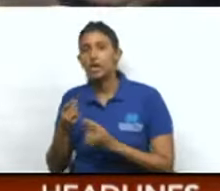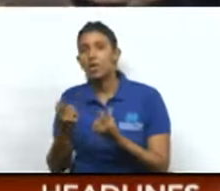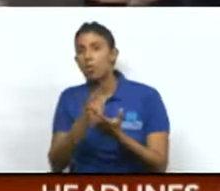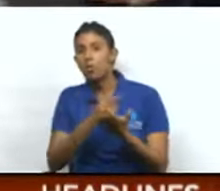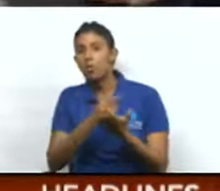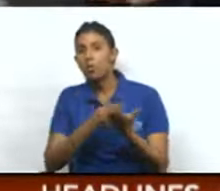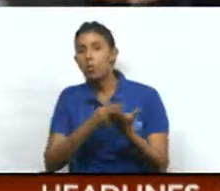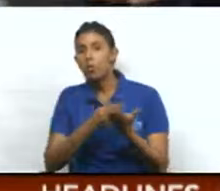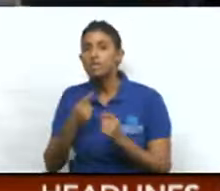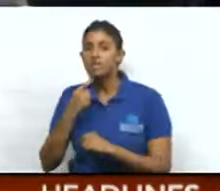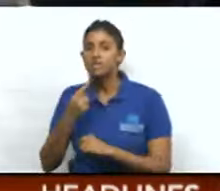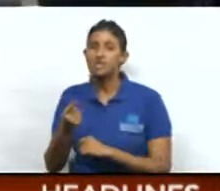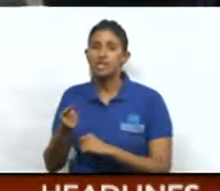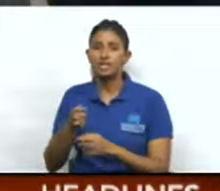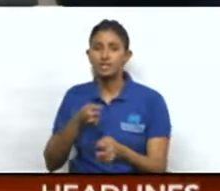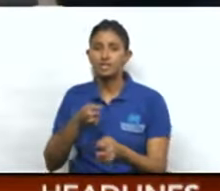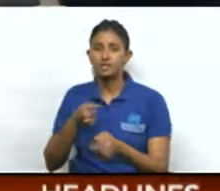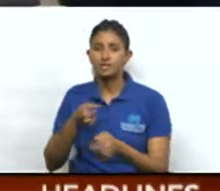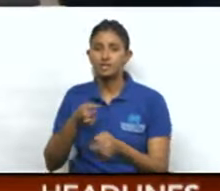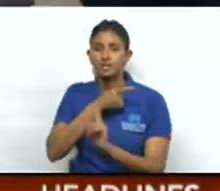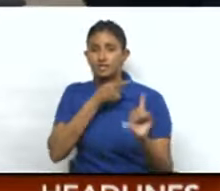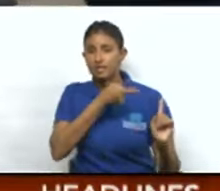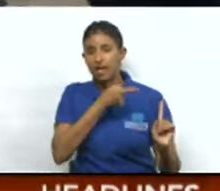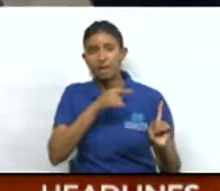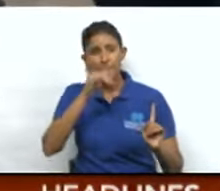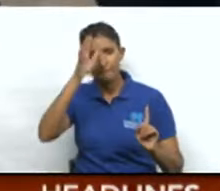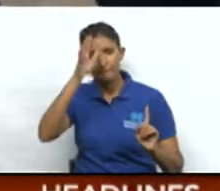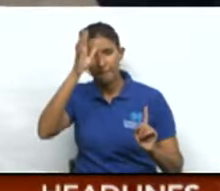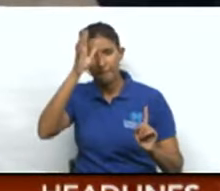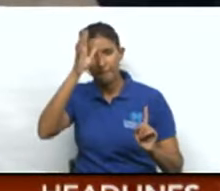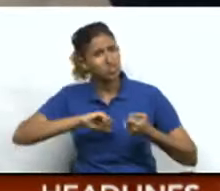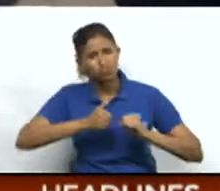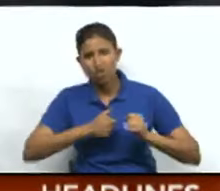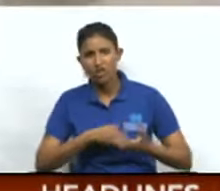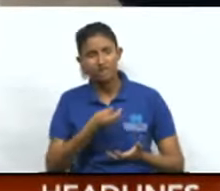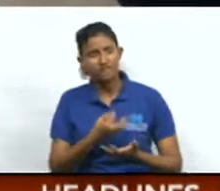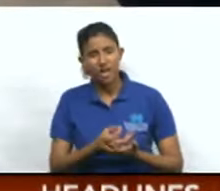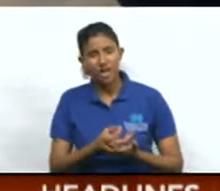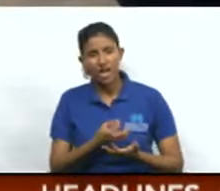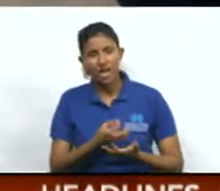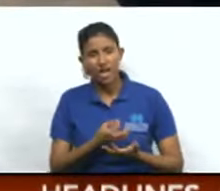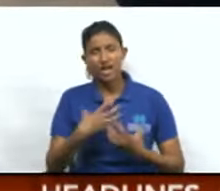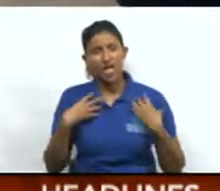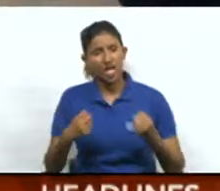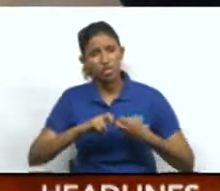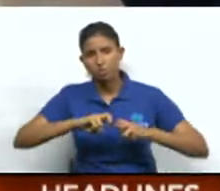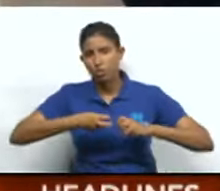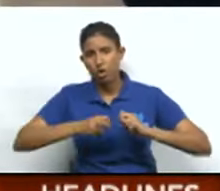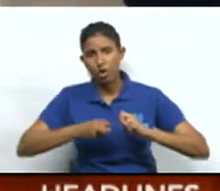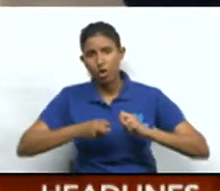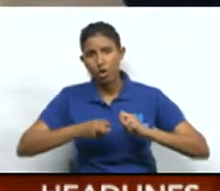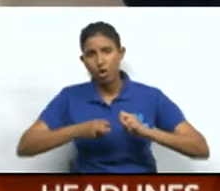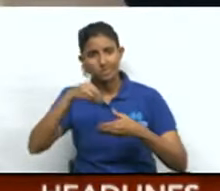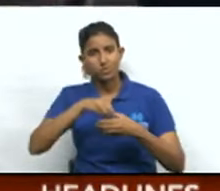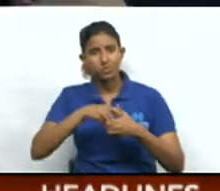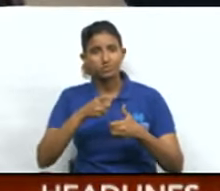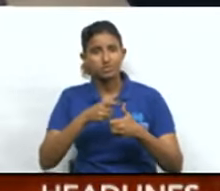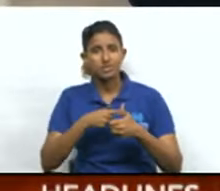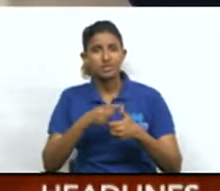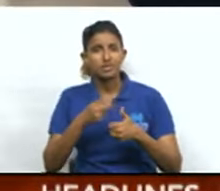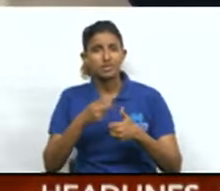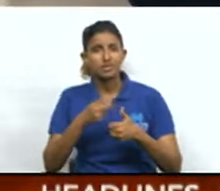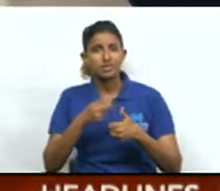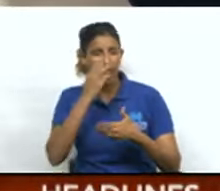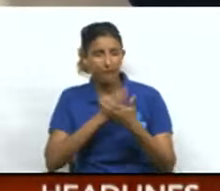dire financial hardships and suffers from severe health complications, including being partially blind, suffers from renal failure, and suffered a